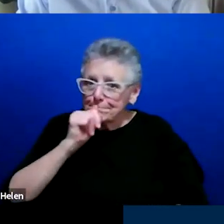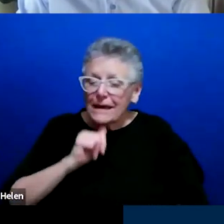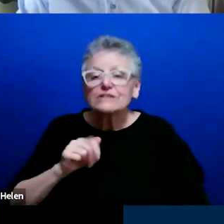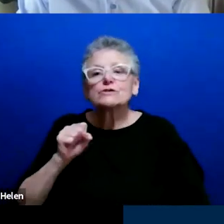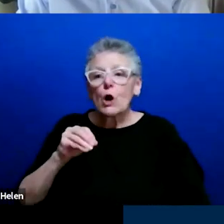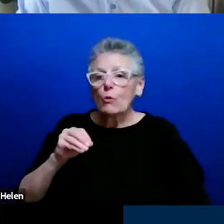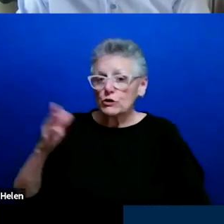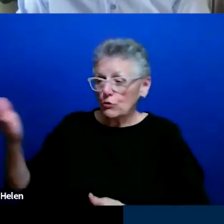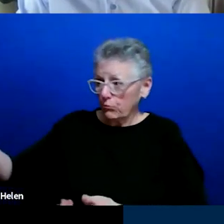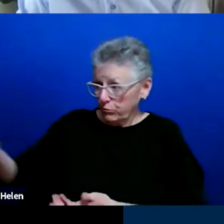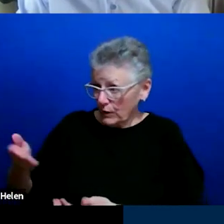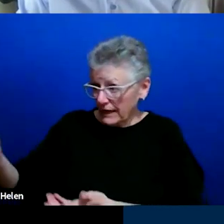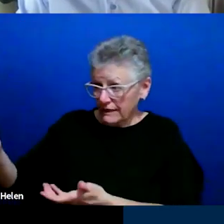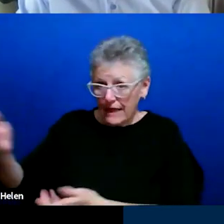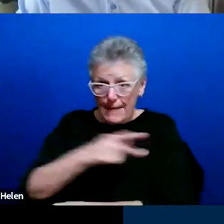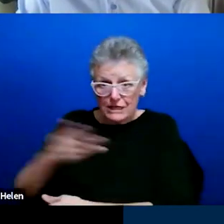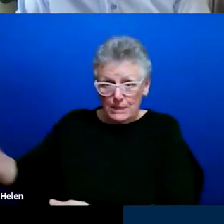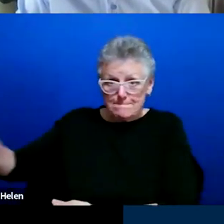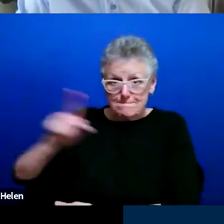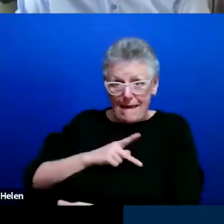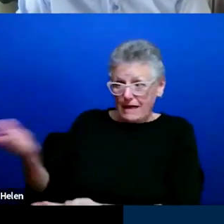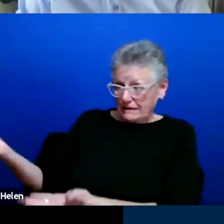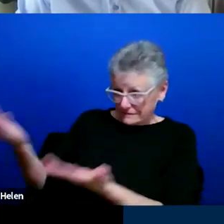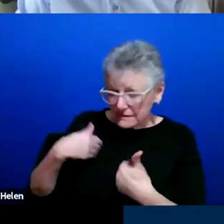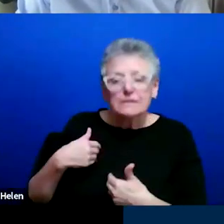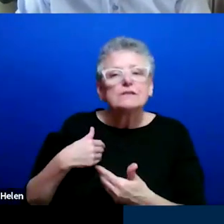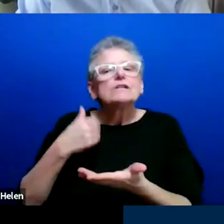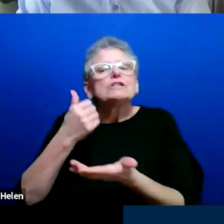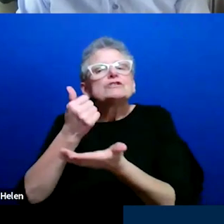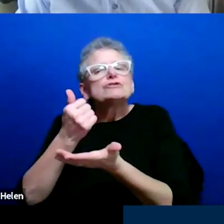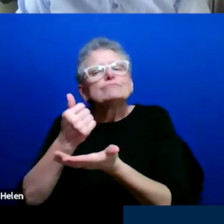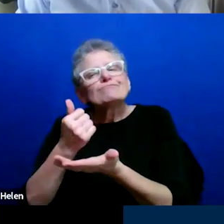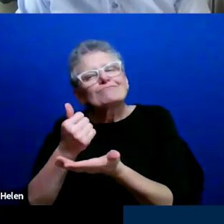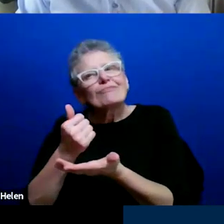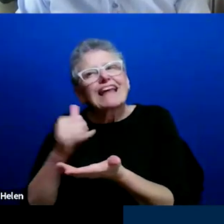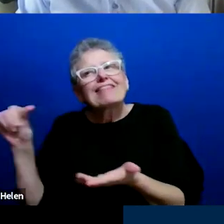back and treating this more like,